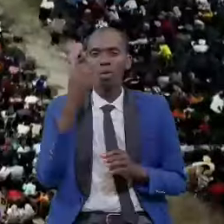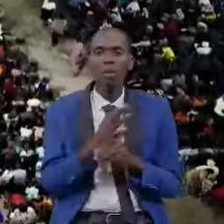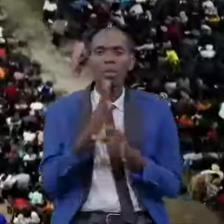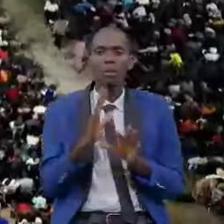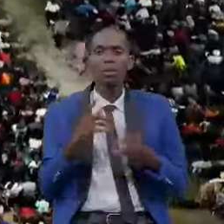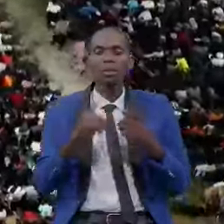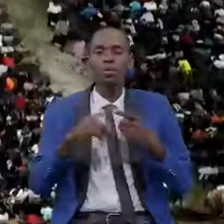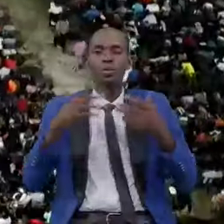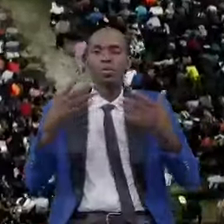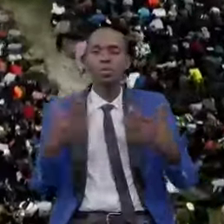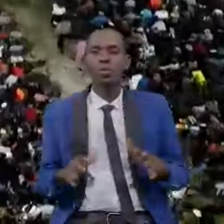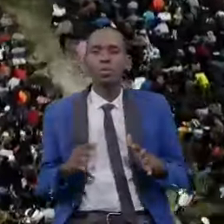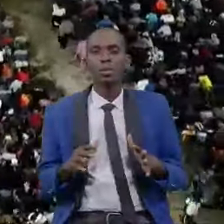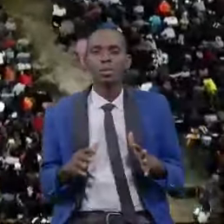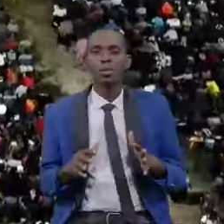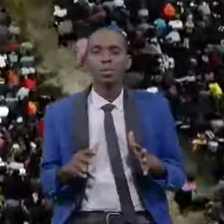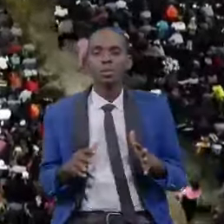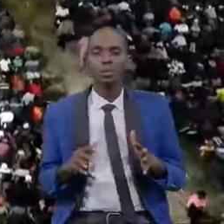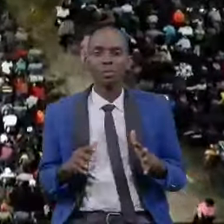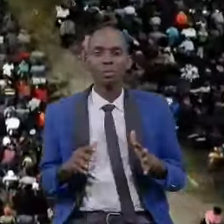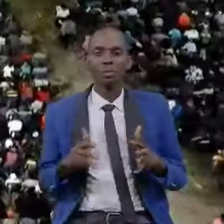please signify.